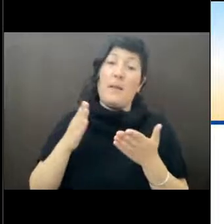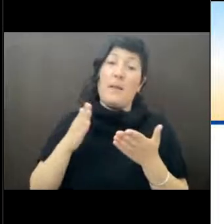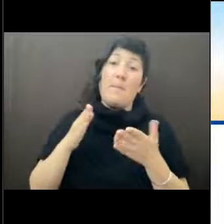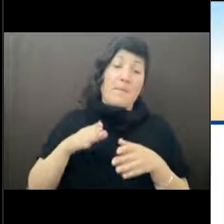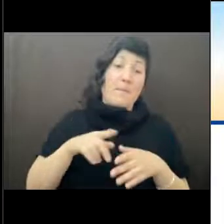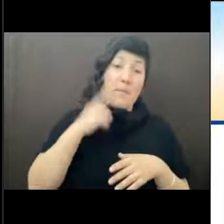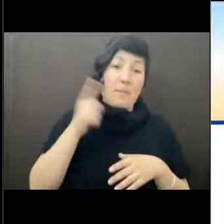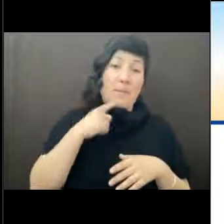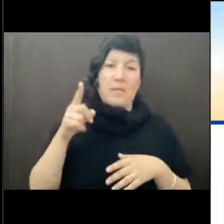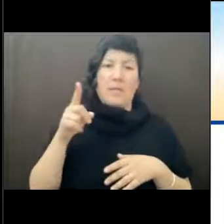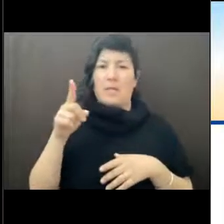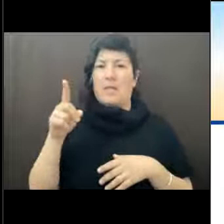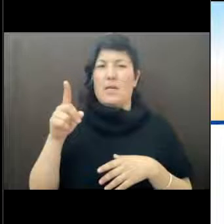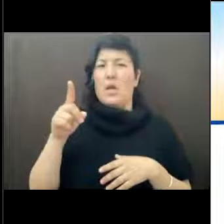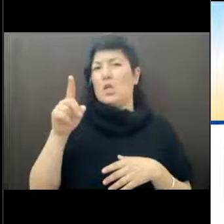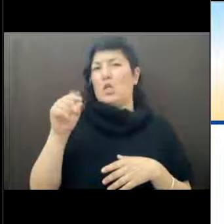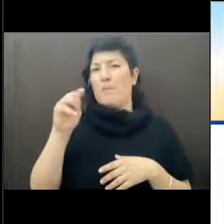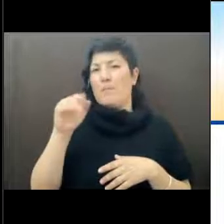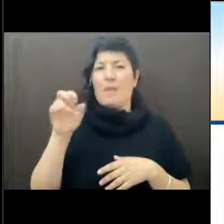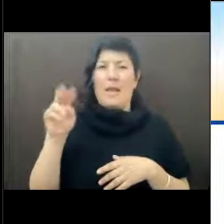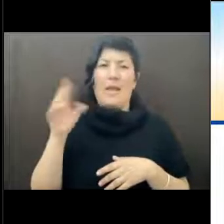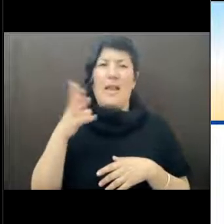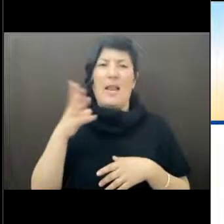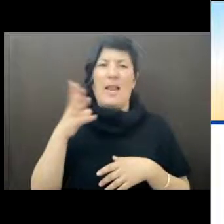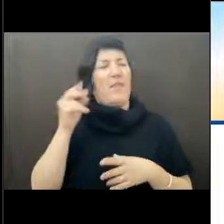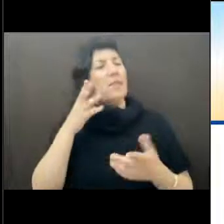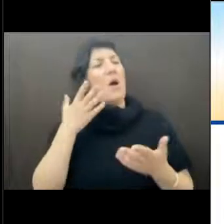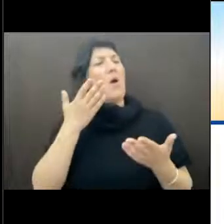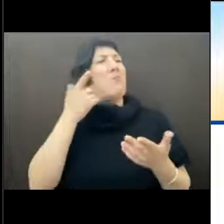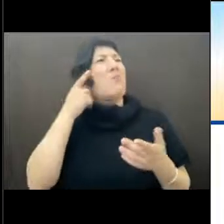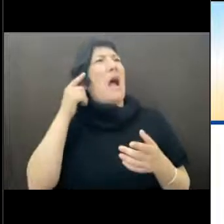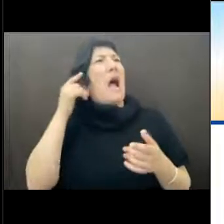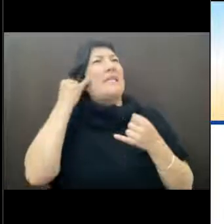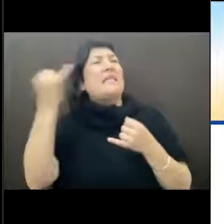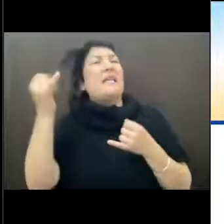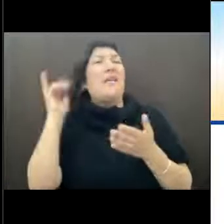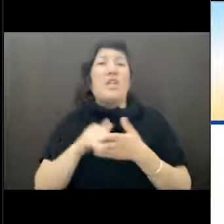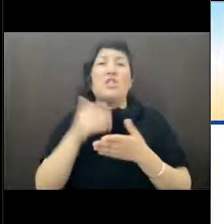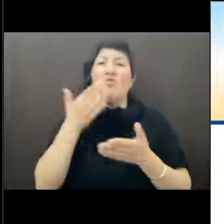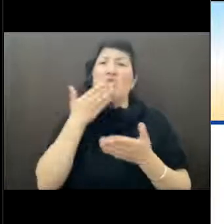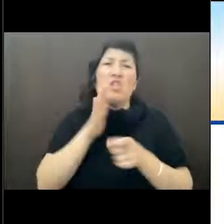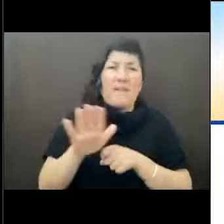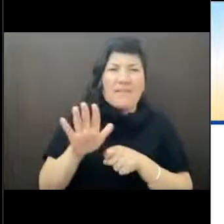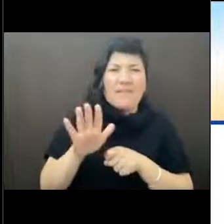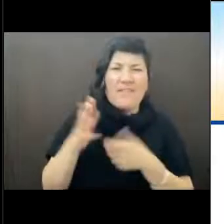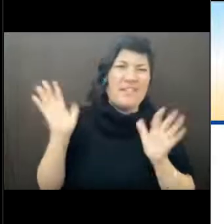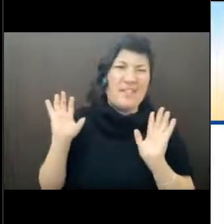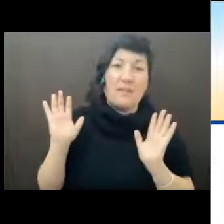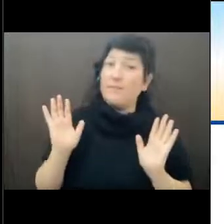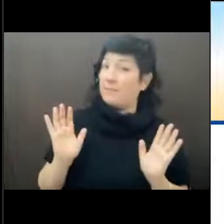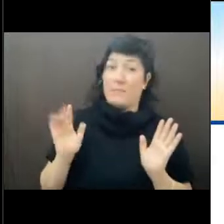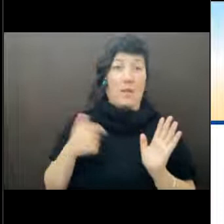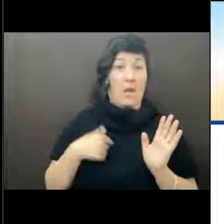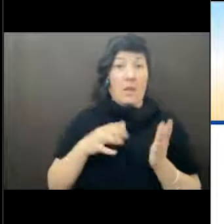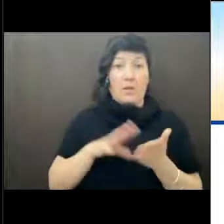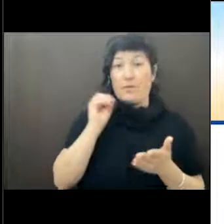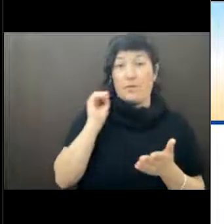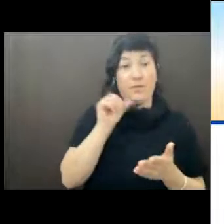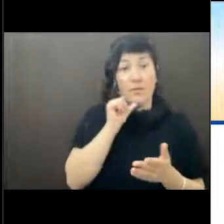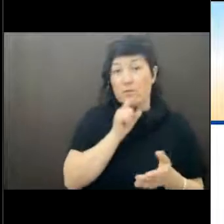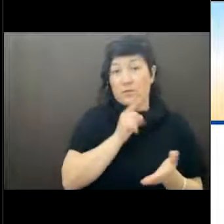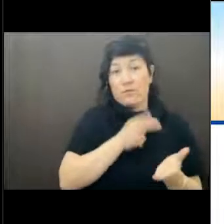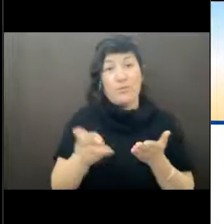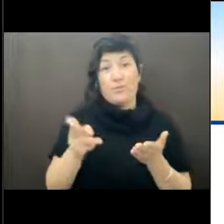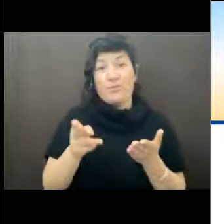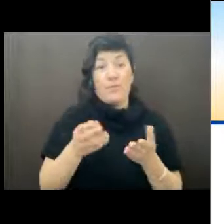there's a perception that that's good enough and that's all we need to do. But I've learned that's just not true. There's a lot of users